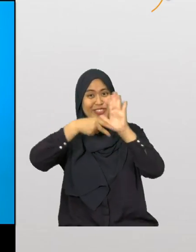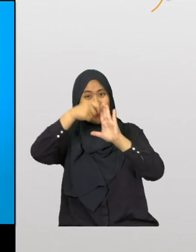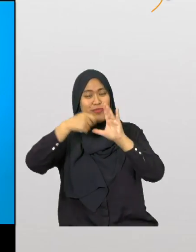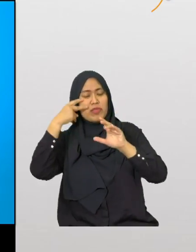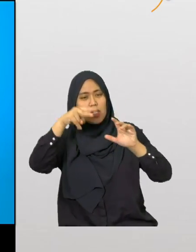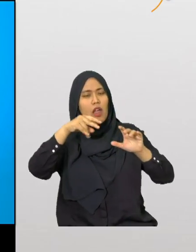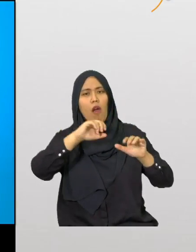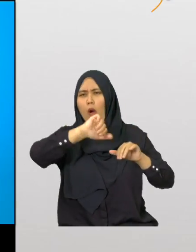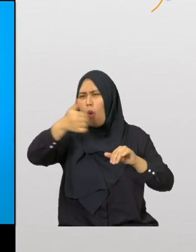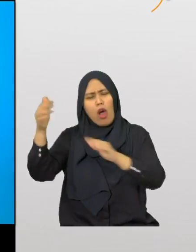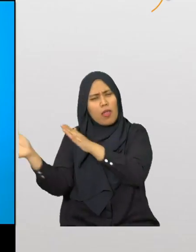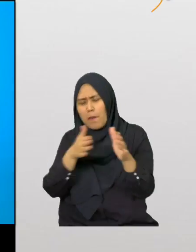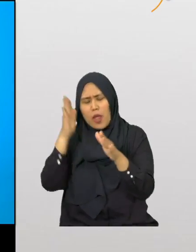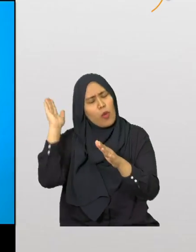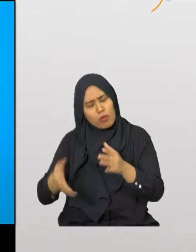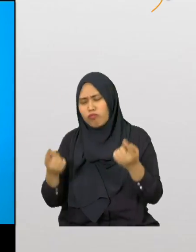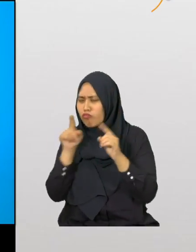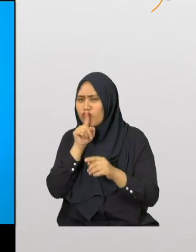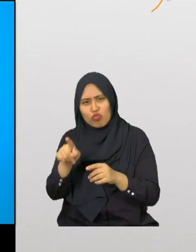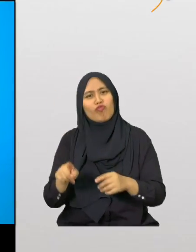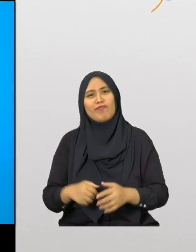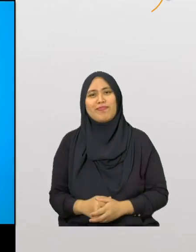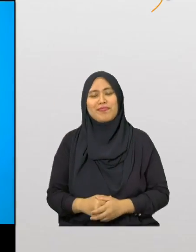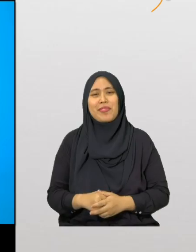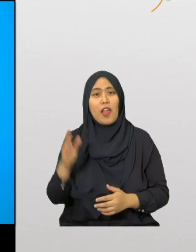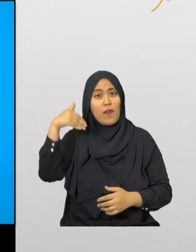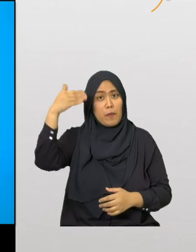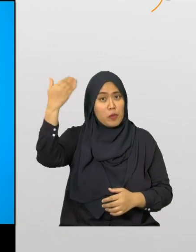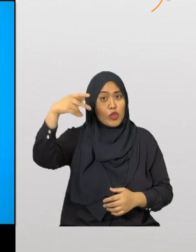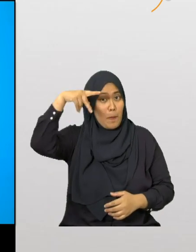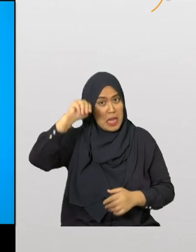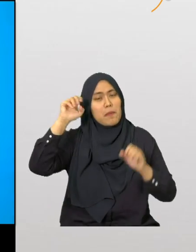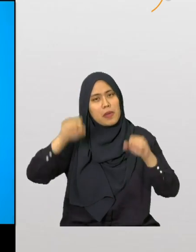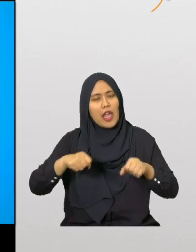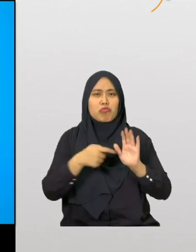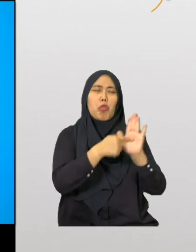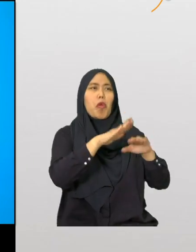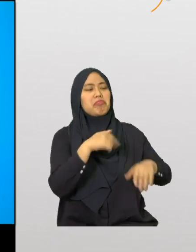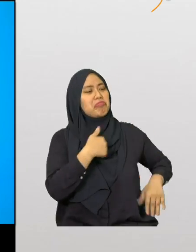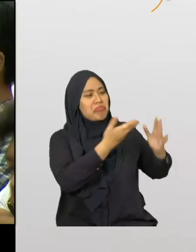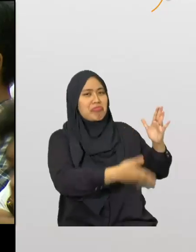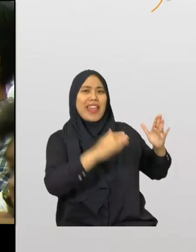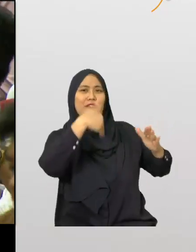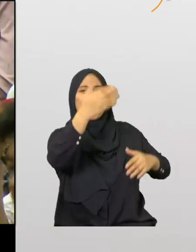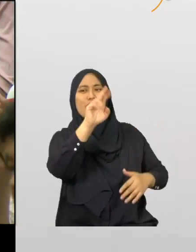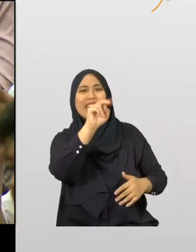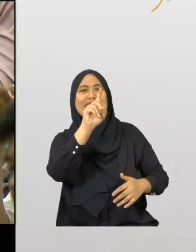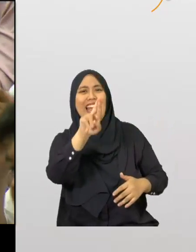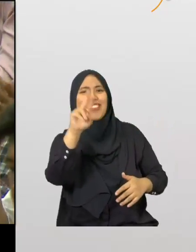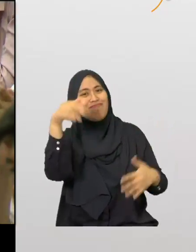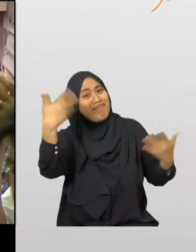true. Then future PMs can show them off at future NDRs too.